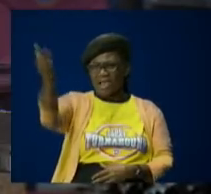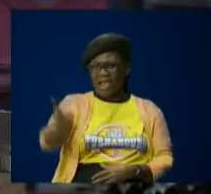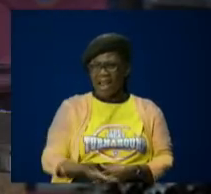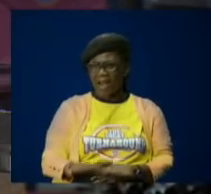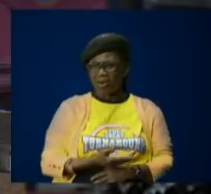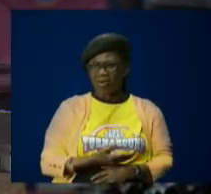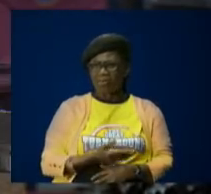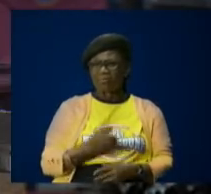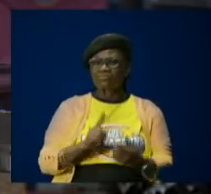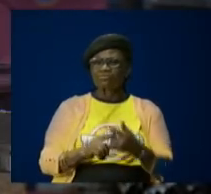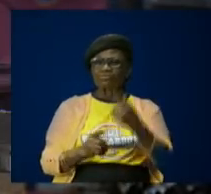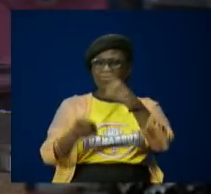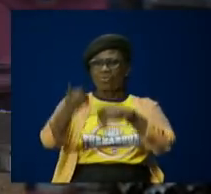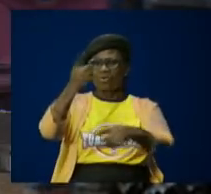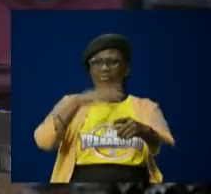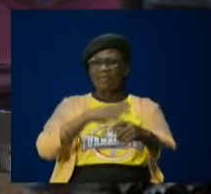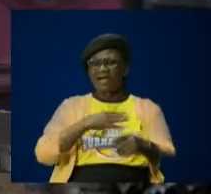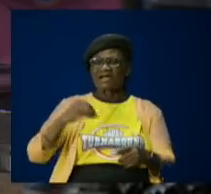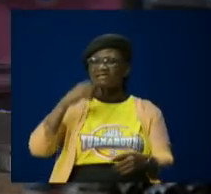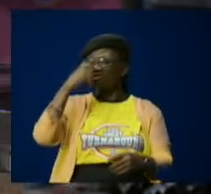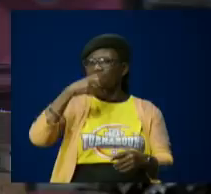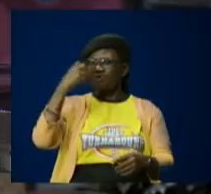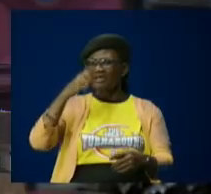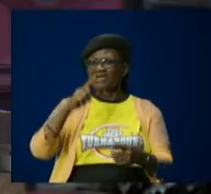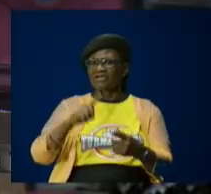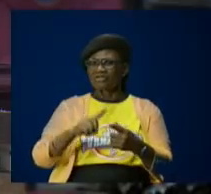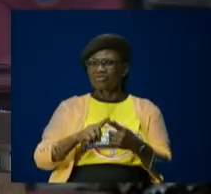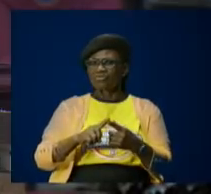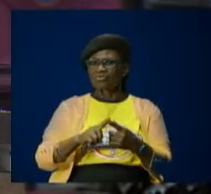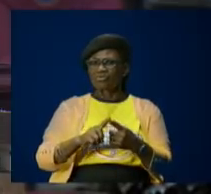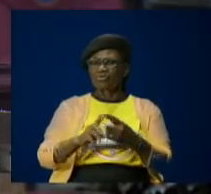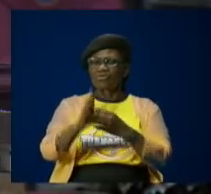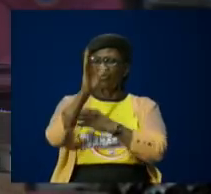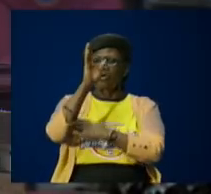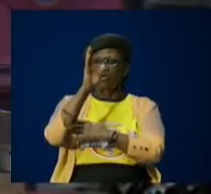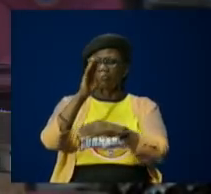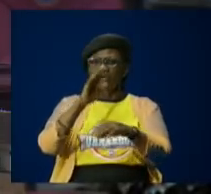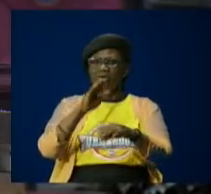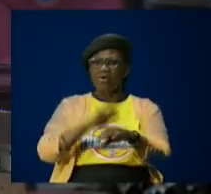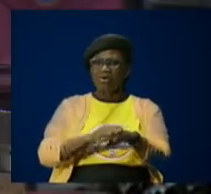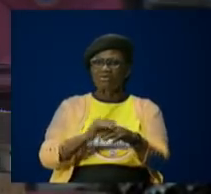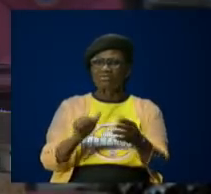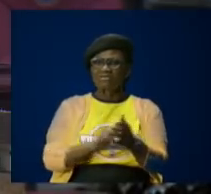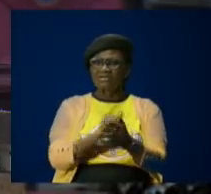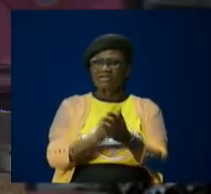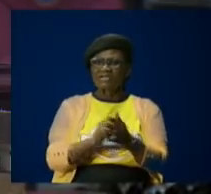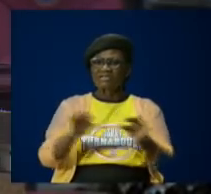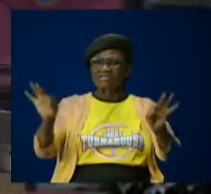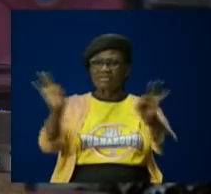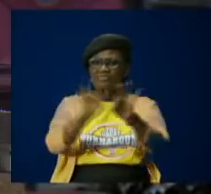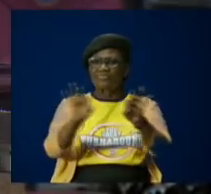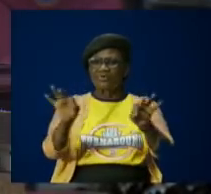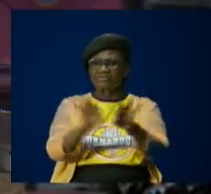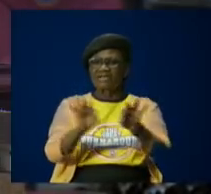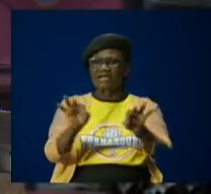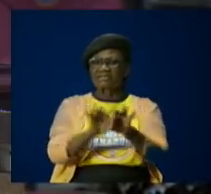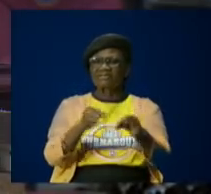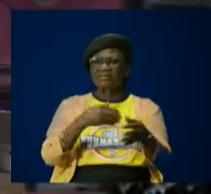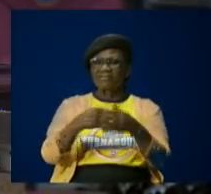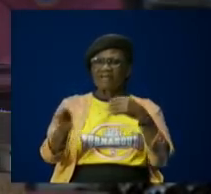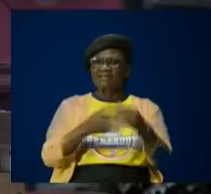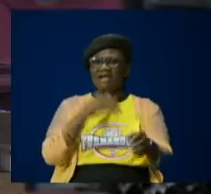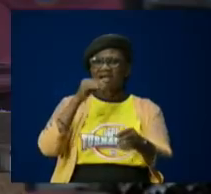on these vital issues in your life. You praise the Prince of